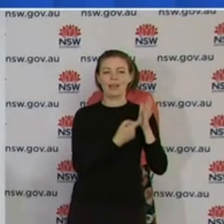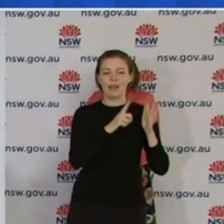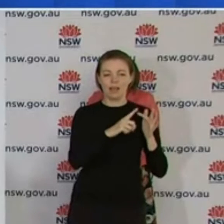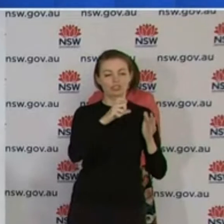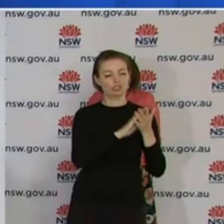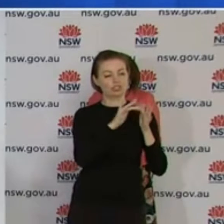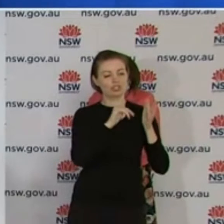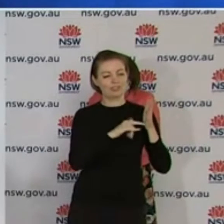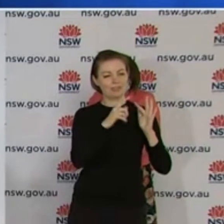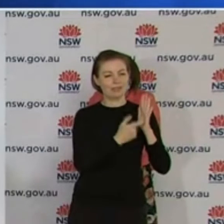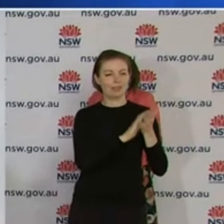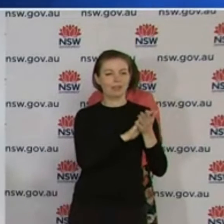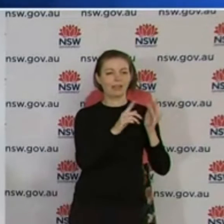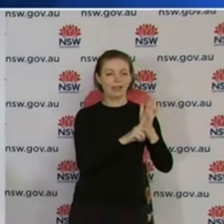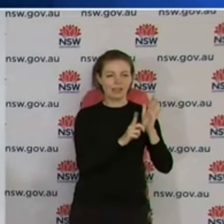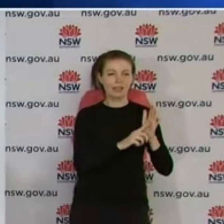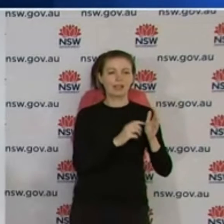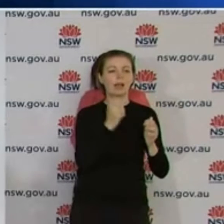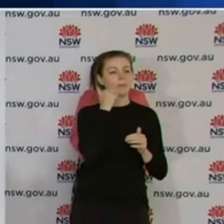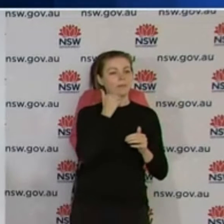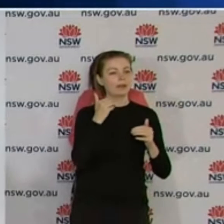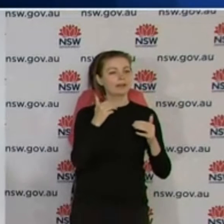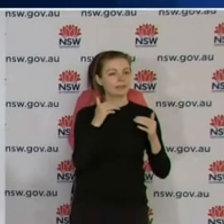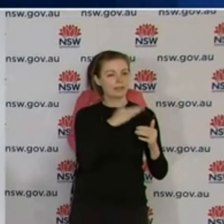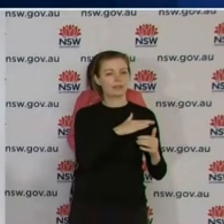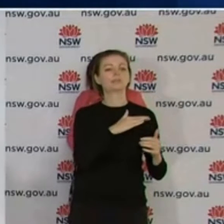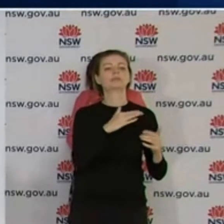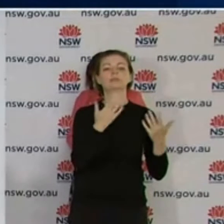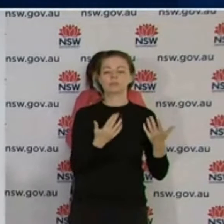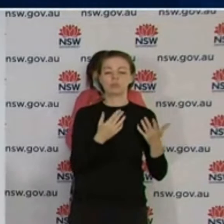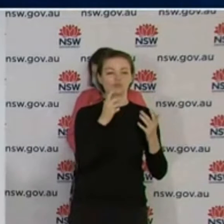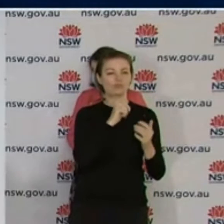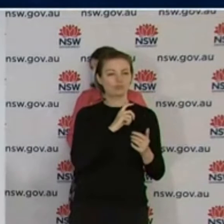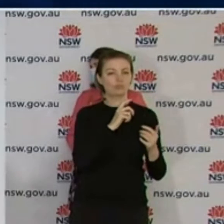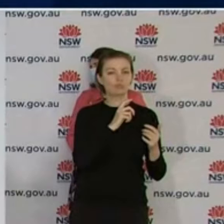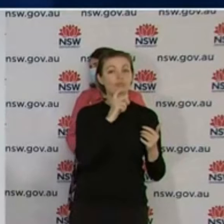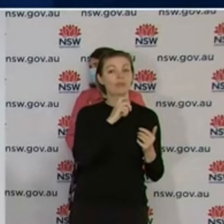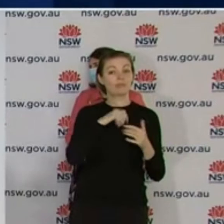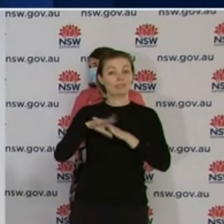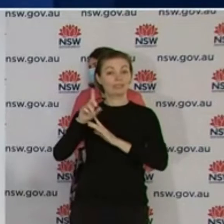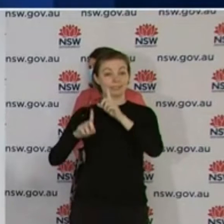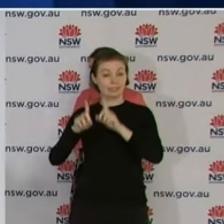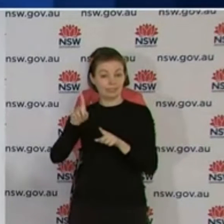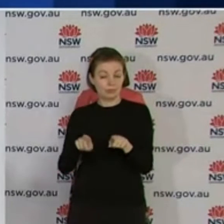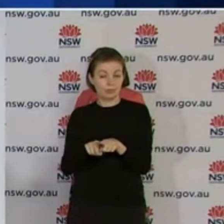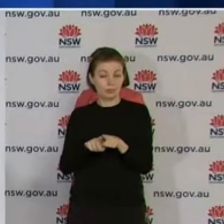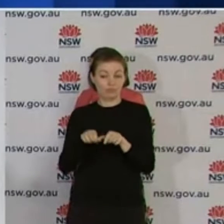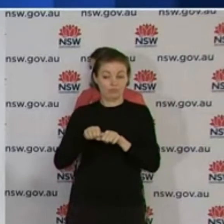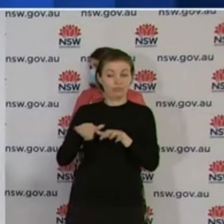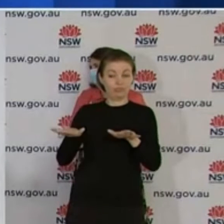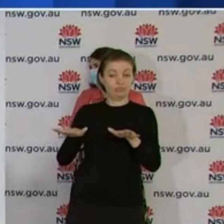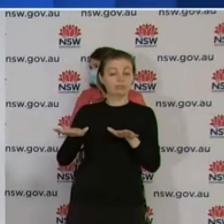Blacktown, Lanier, Bankstown and Lakemba. Regarding Redfern, where we've seen an outbreak,